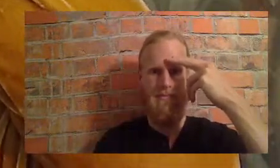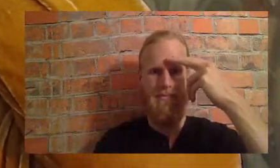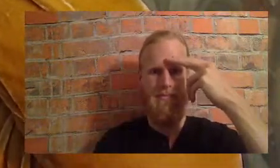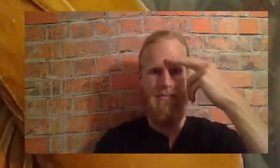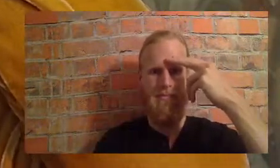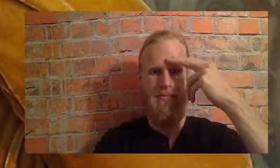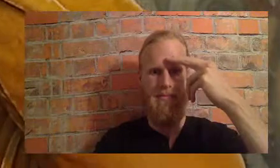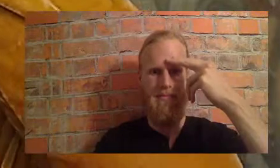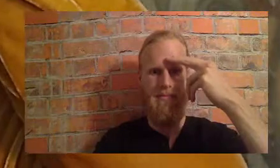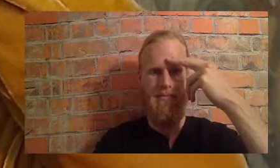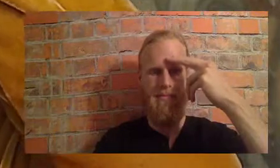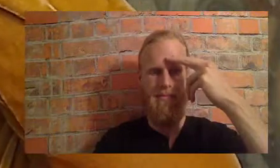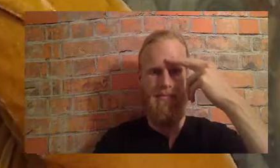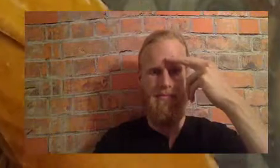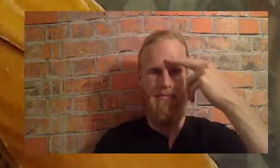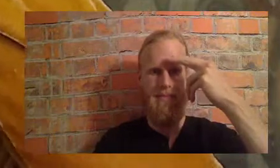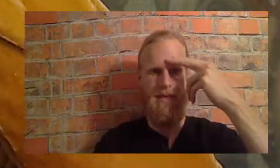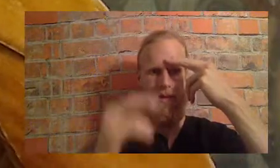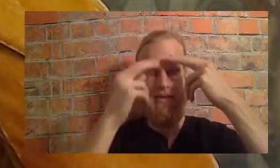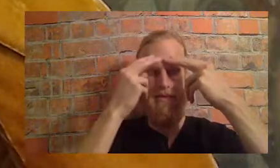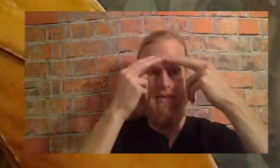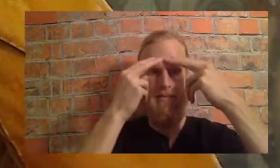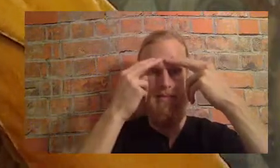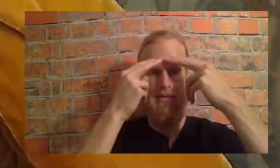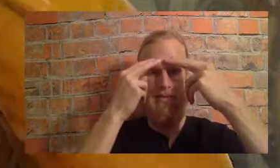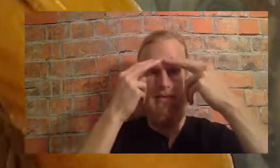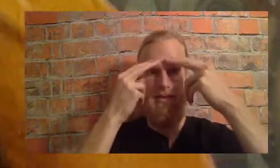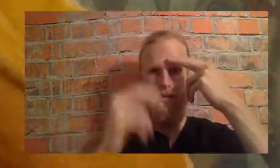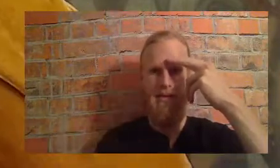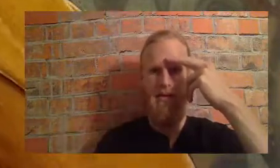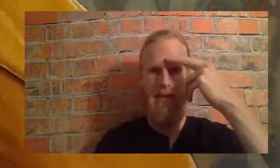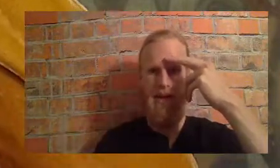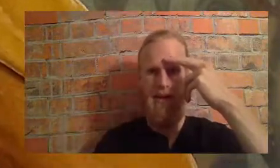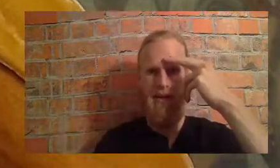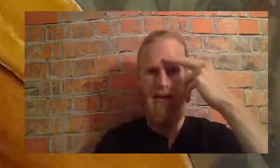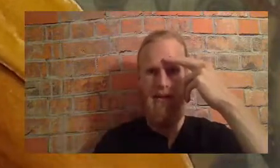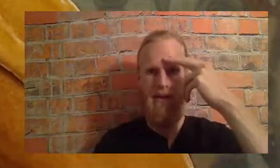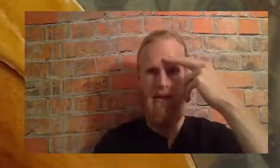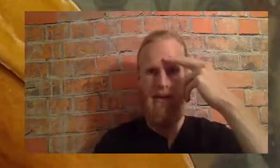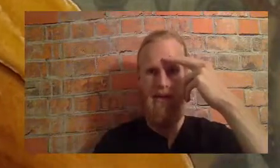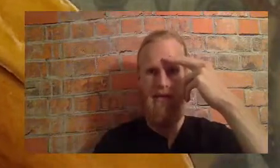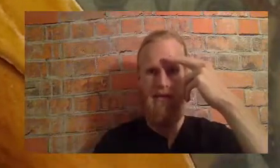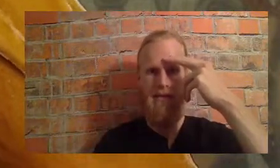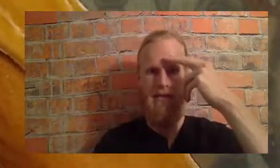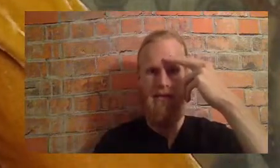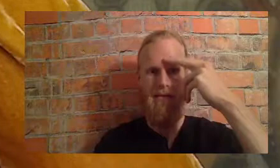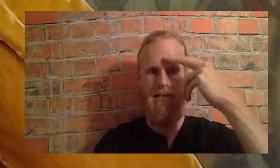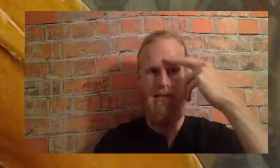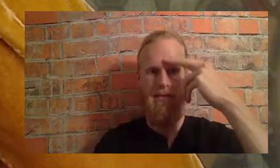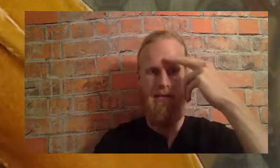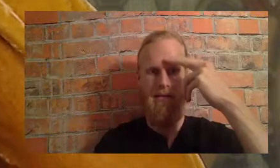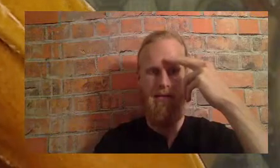I accept this situation, and say what your situation, meaning your issue, is